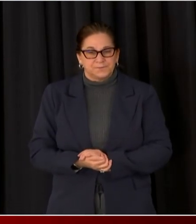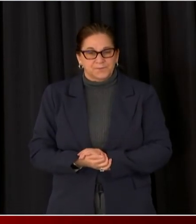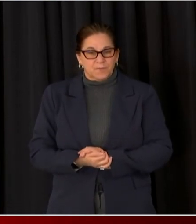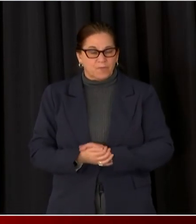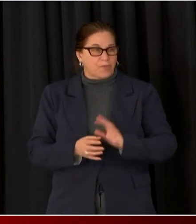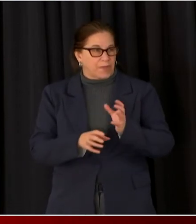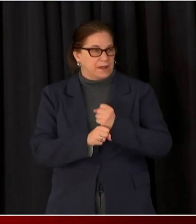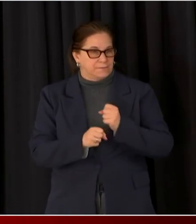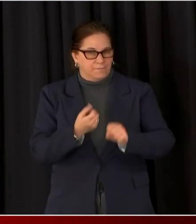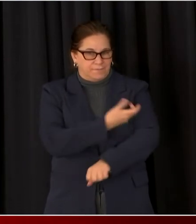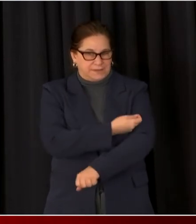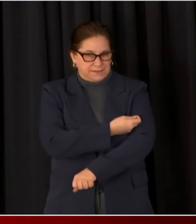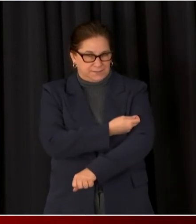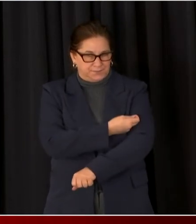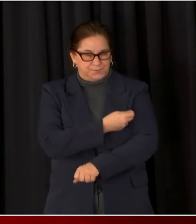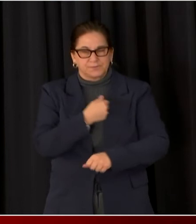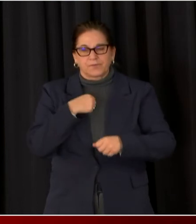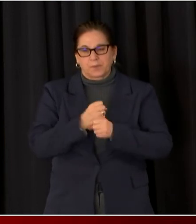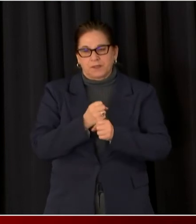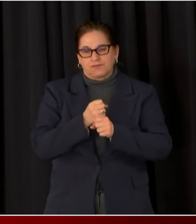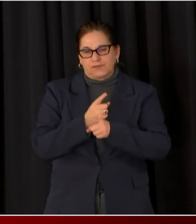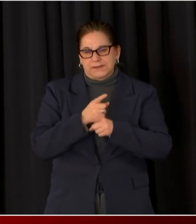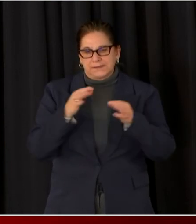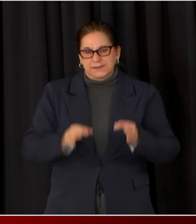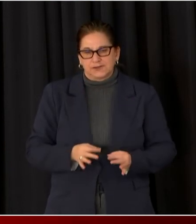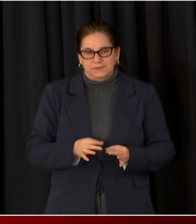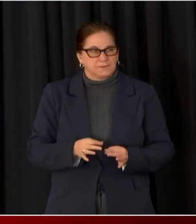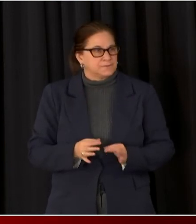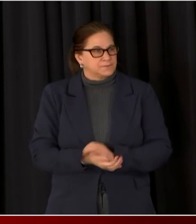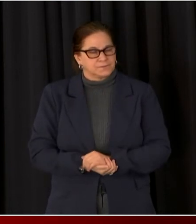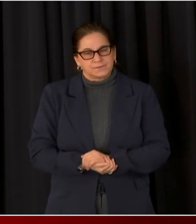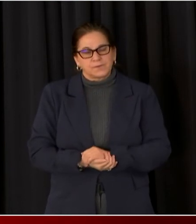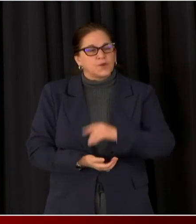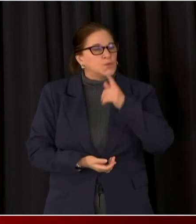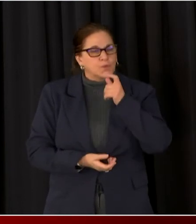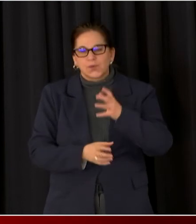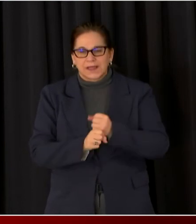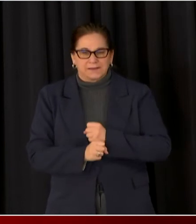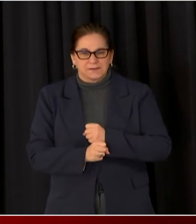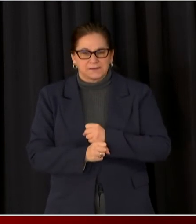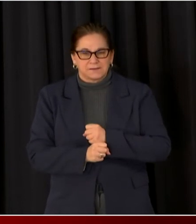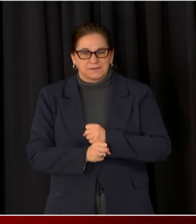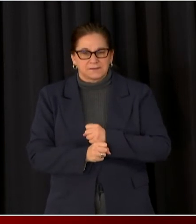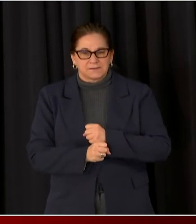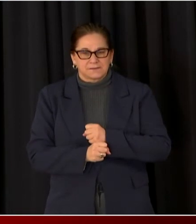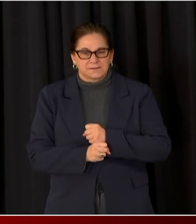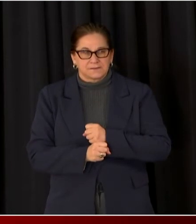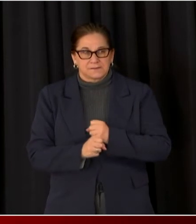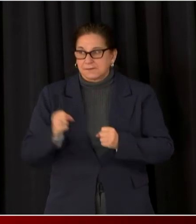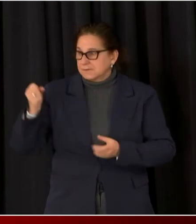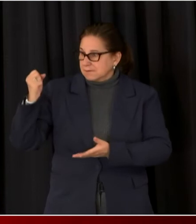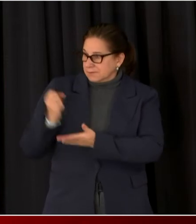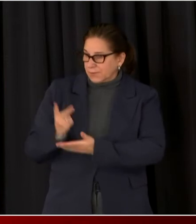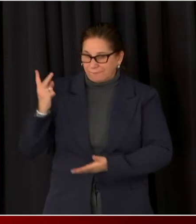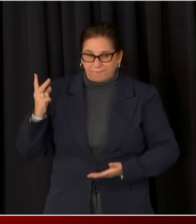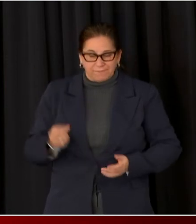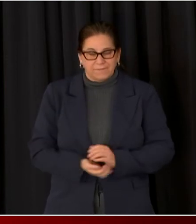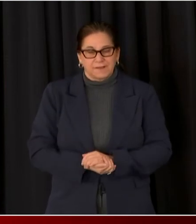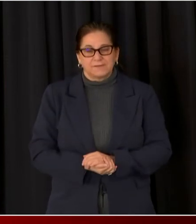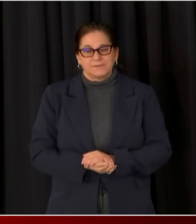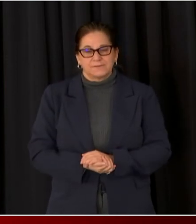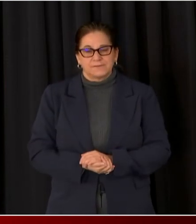choices. Once the vaccine is approved, 6 sites in the District of Columbia during our first initial phases